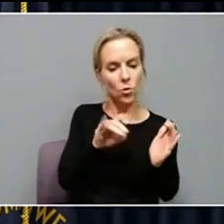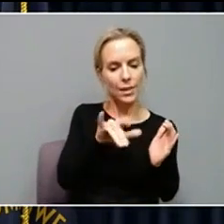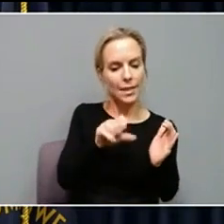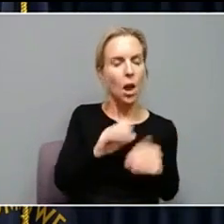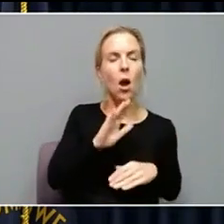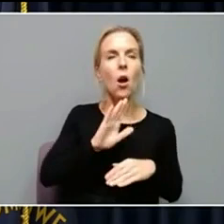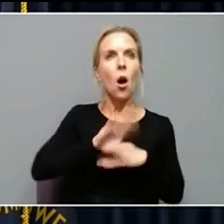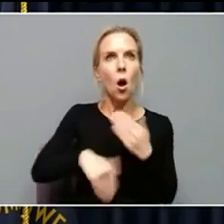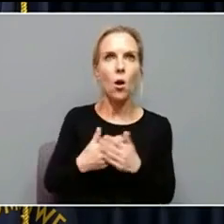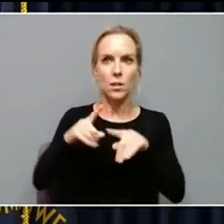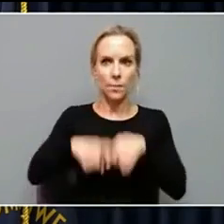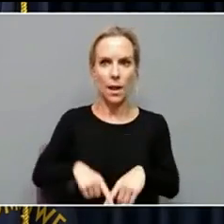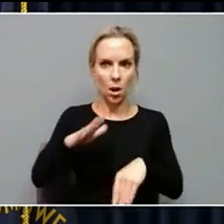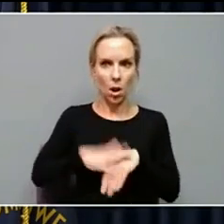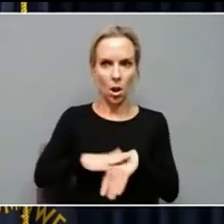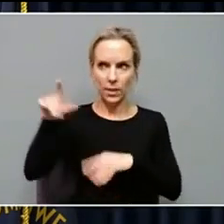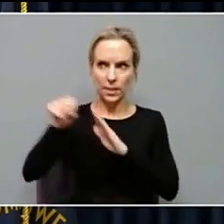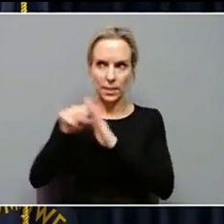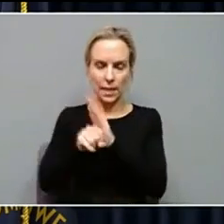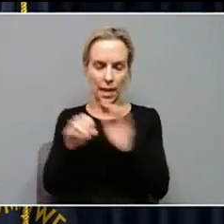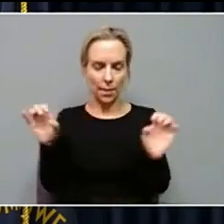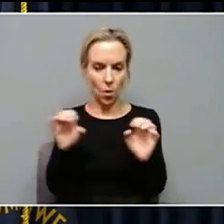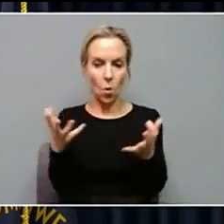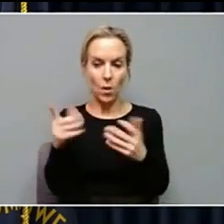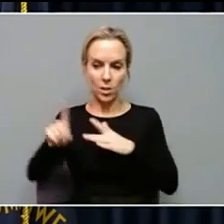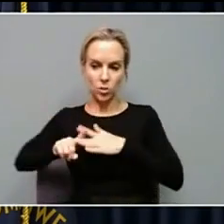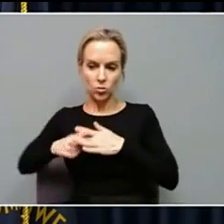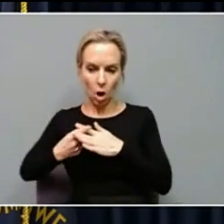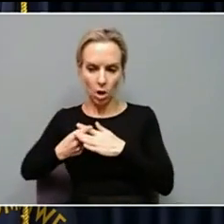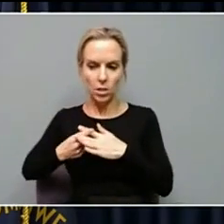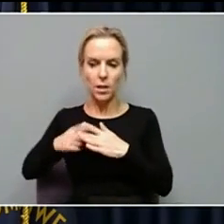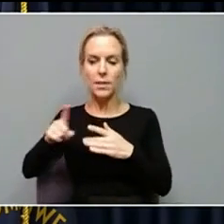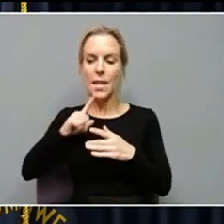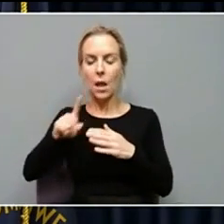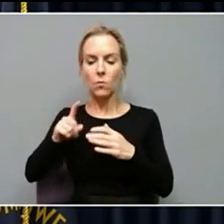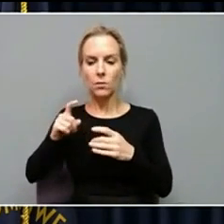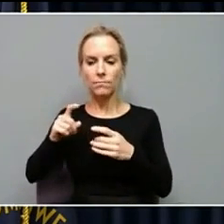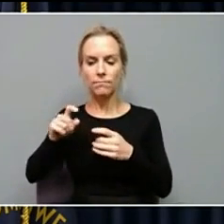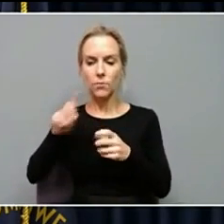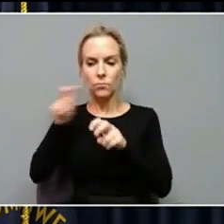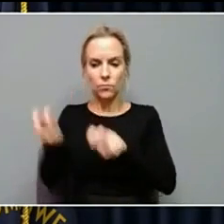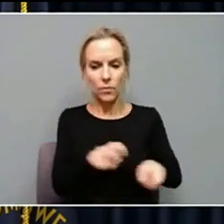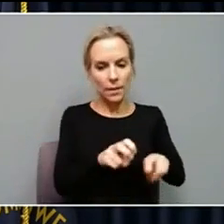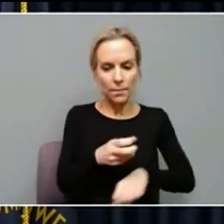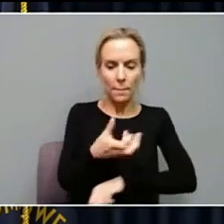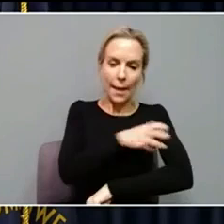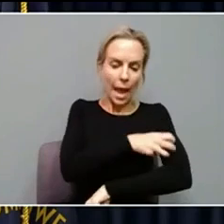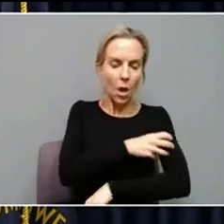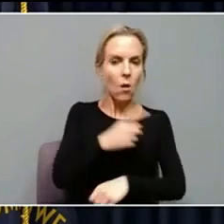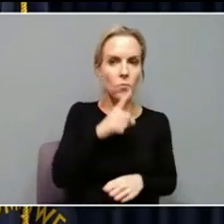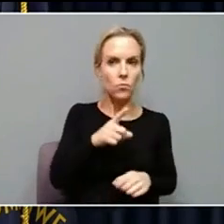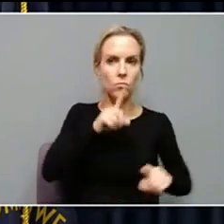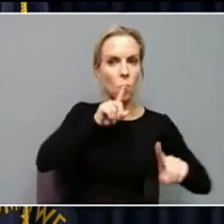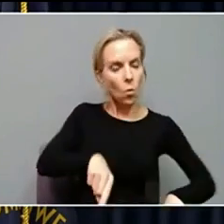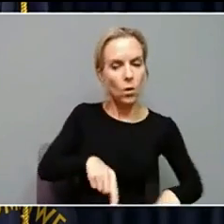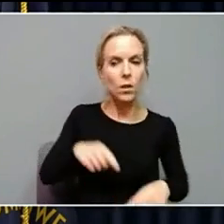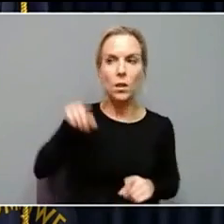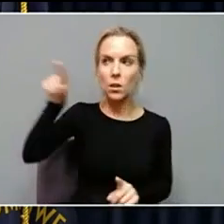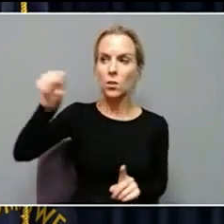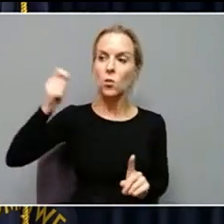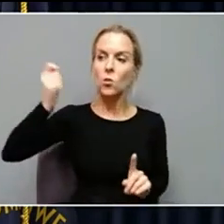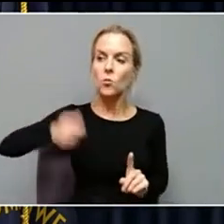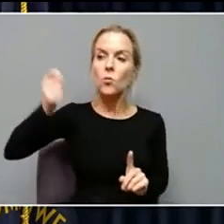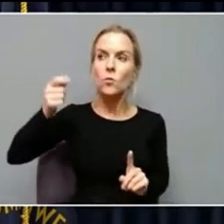on the state of emergency. That's what starts it. That's what triggers the power. And that's what the Supreme Court even talked about when it